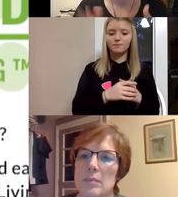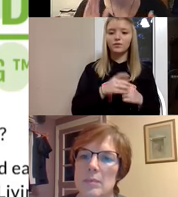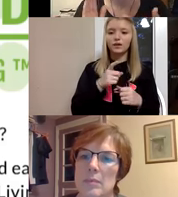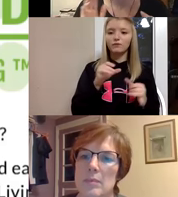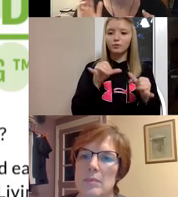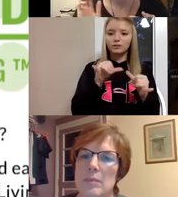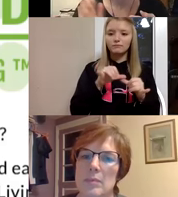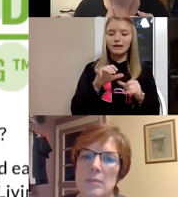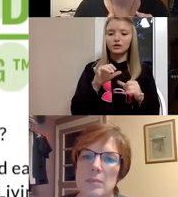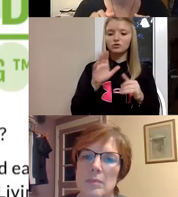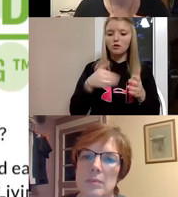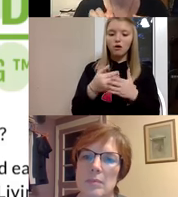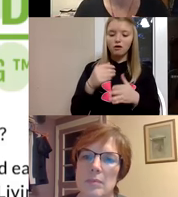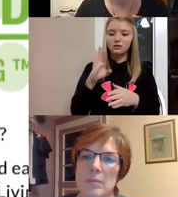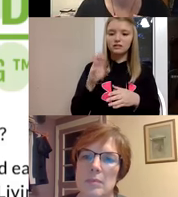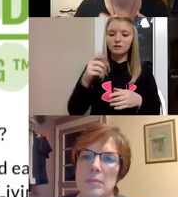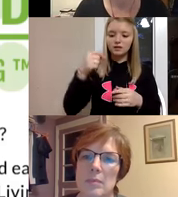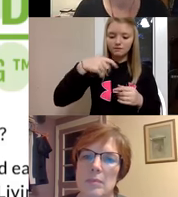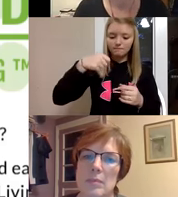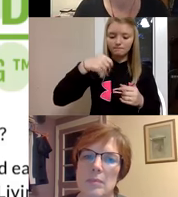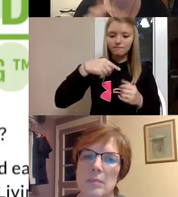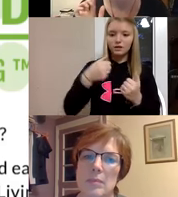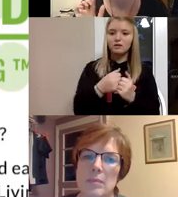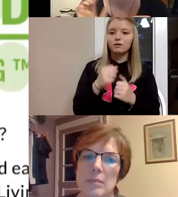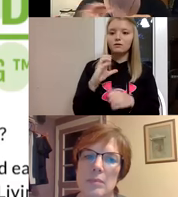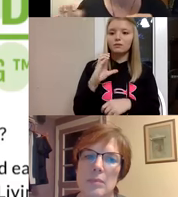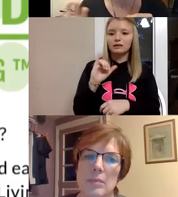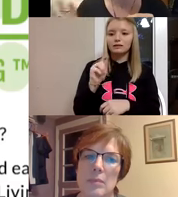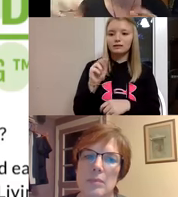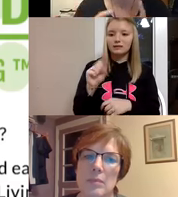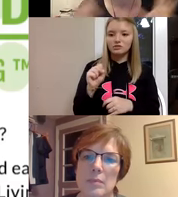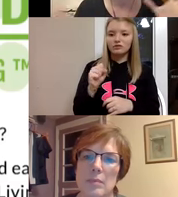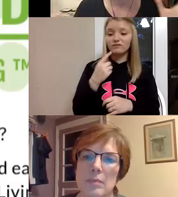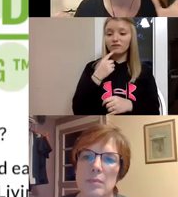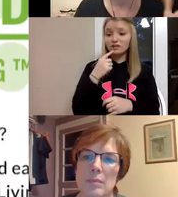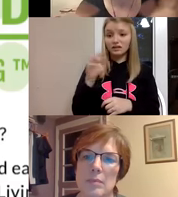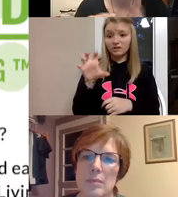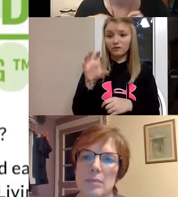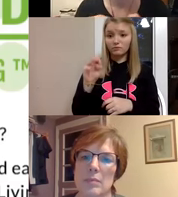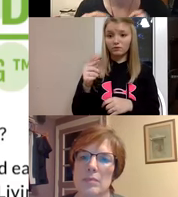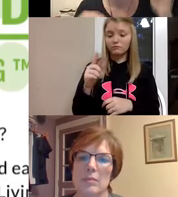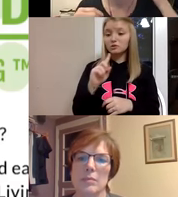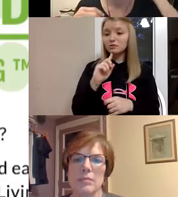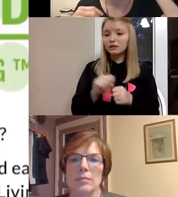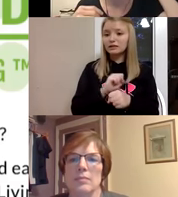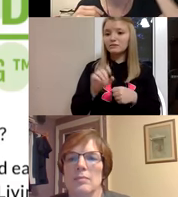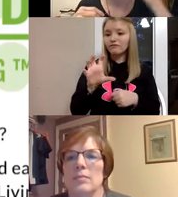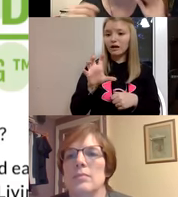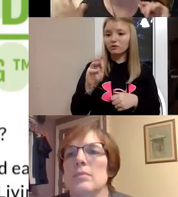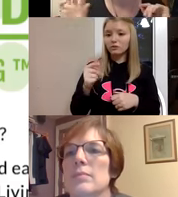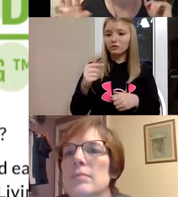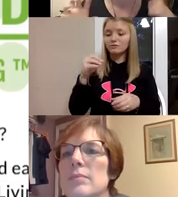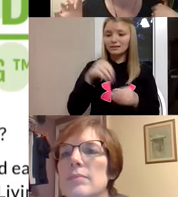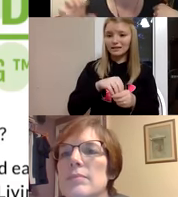CBD in that dropper bottle with the citrus, if it says 500 milligrams, there's 500 milligrams in that whole bottle. And like Brittaney